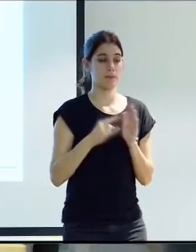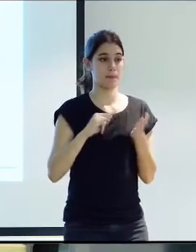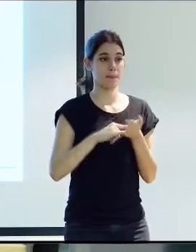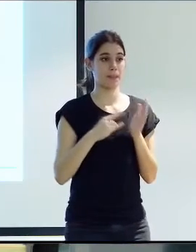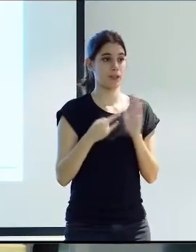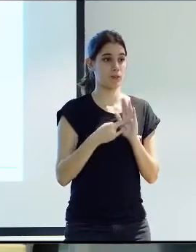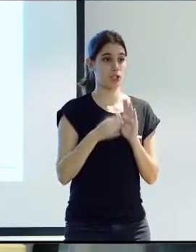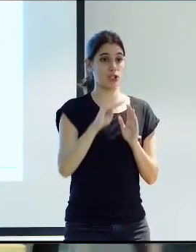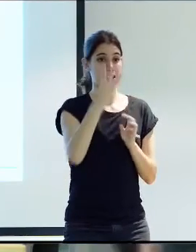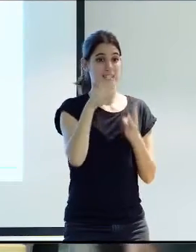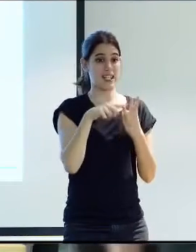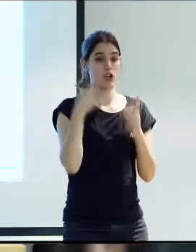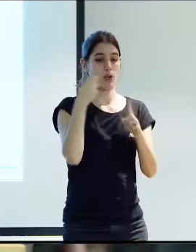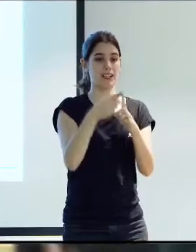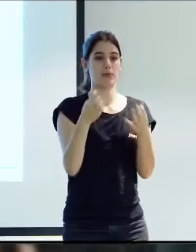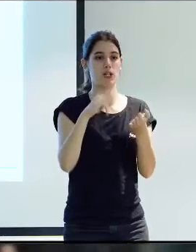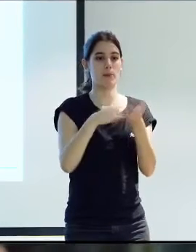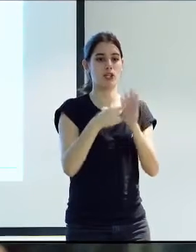the third area